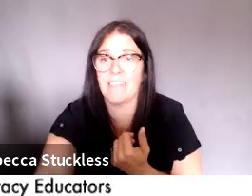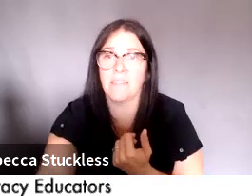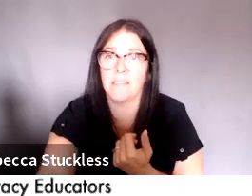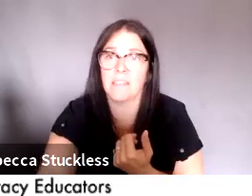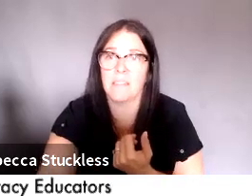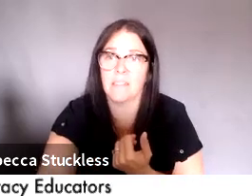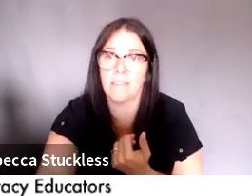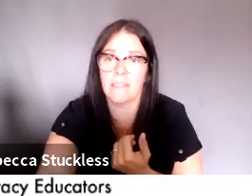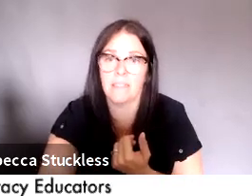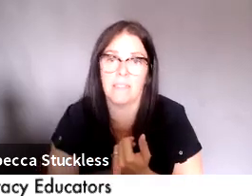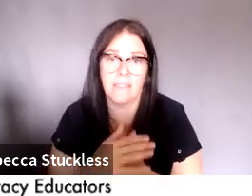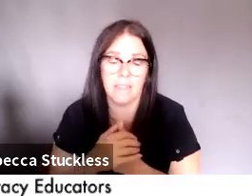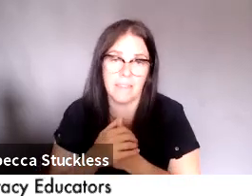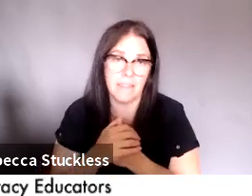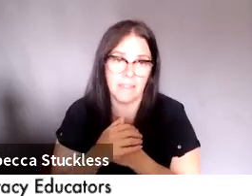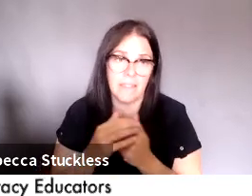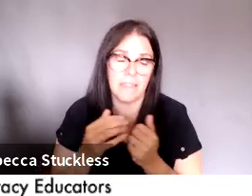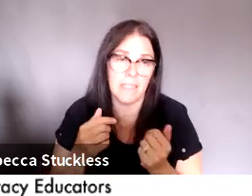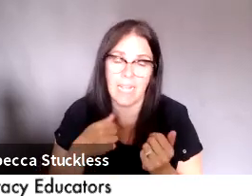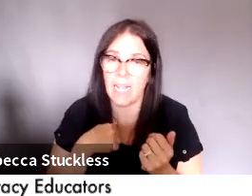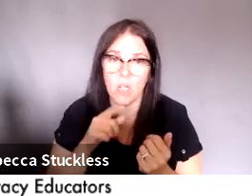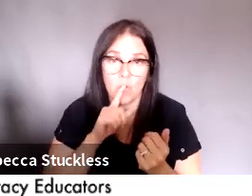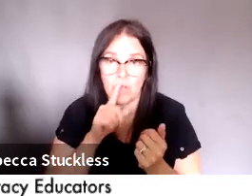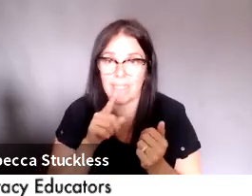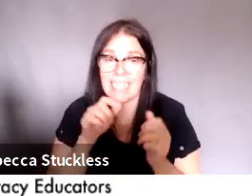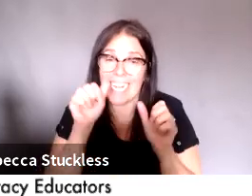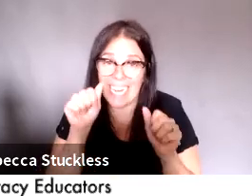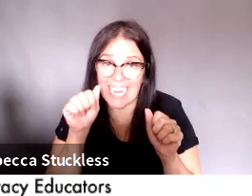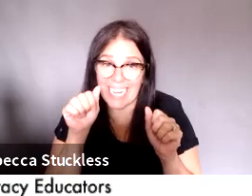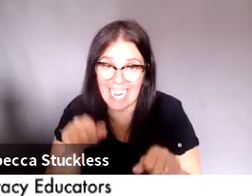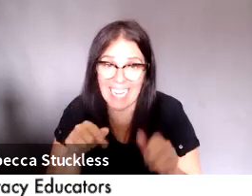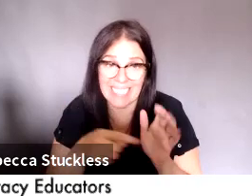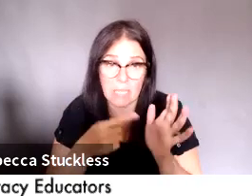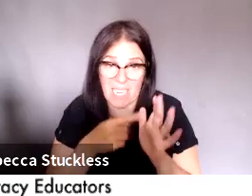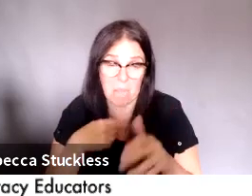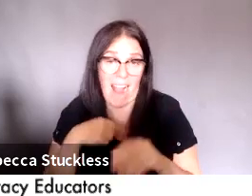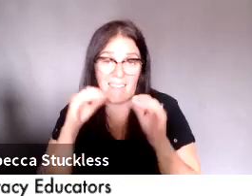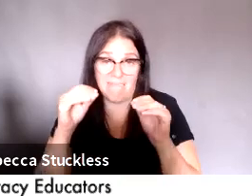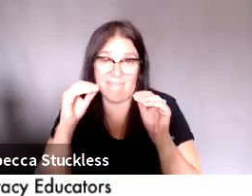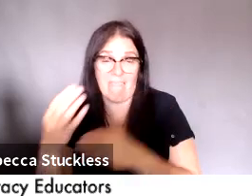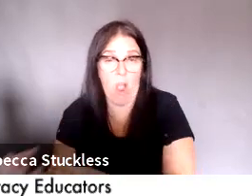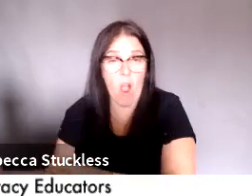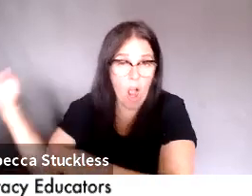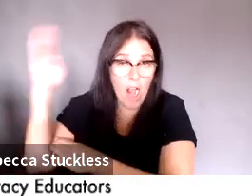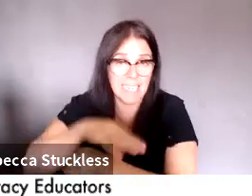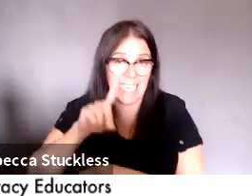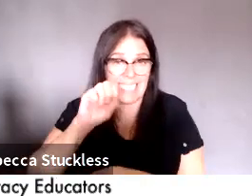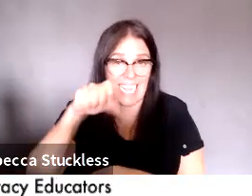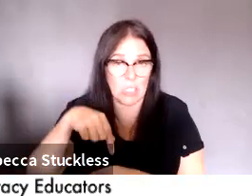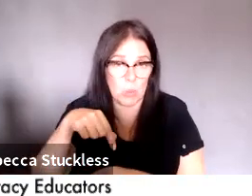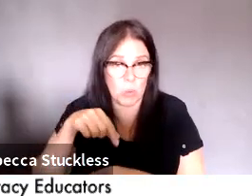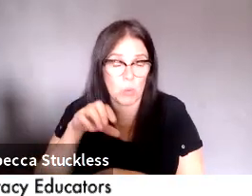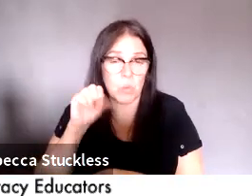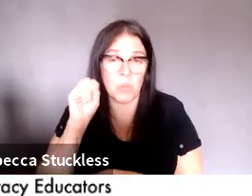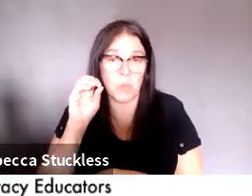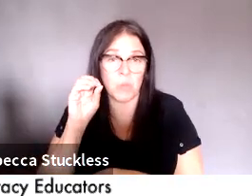I've spent a full day doing workshops on the DSQ. So I apologize if it seemed like I was